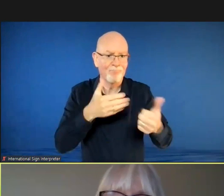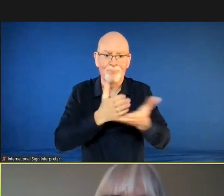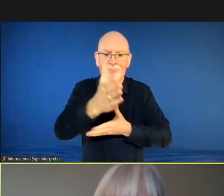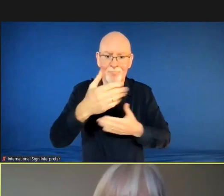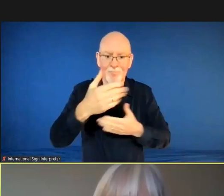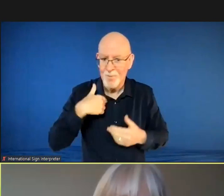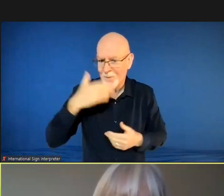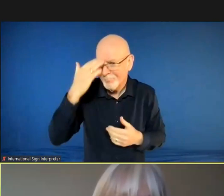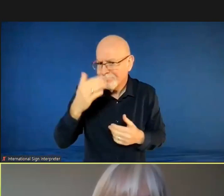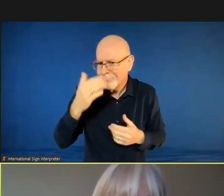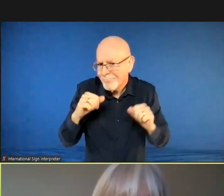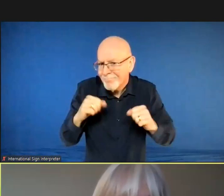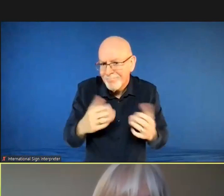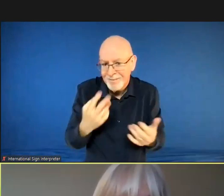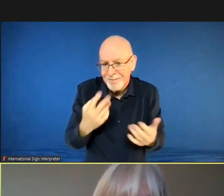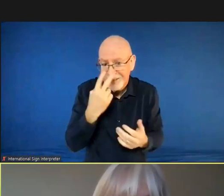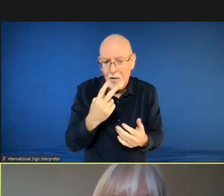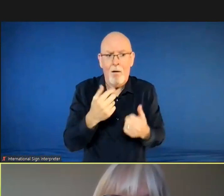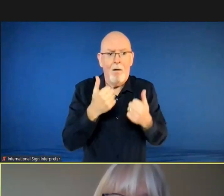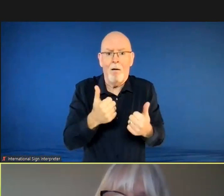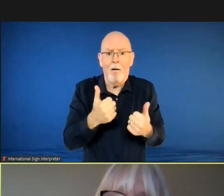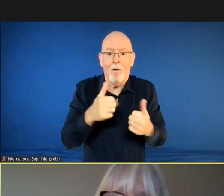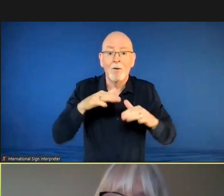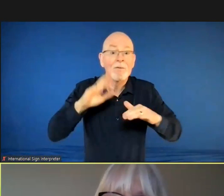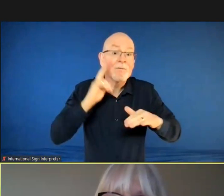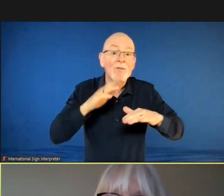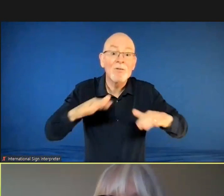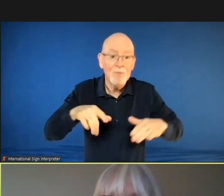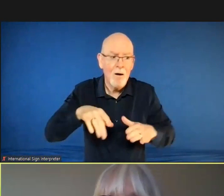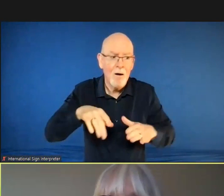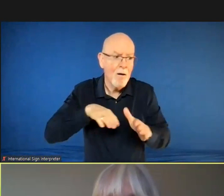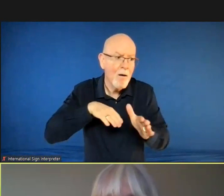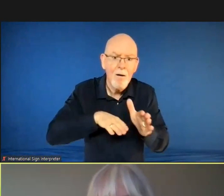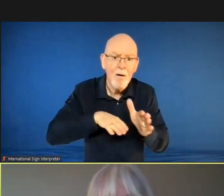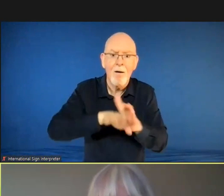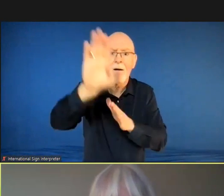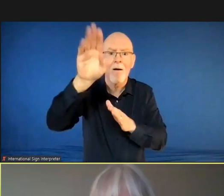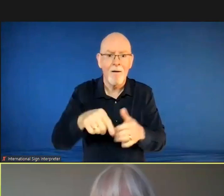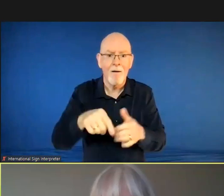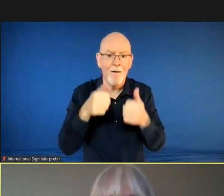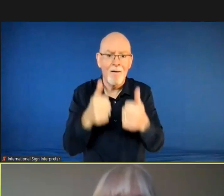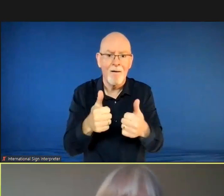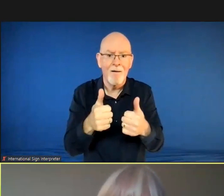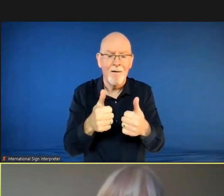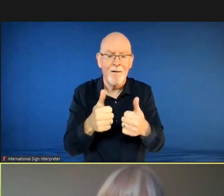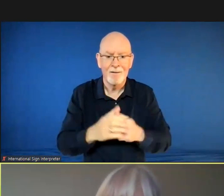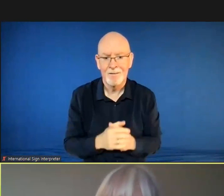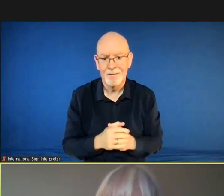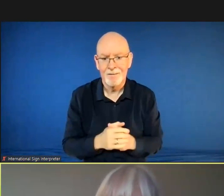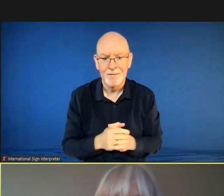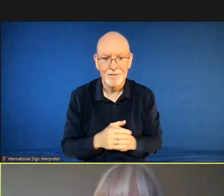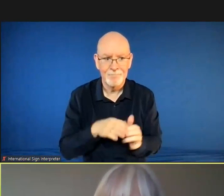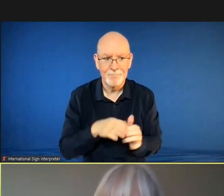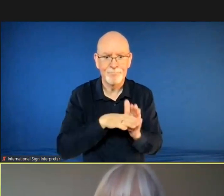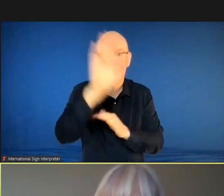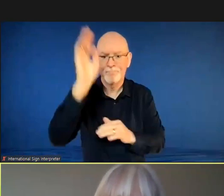really thrive and succeed. And many people have never met a deaf child, or indeed met a